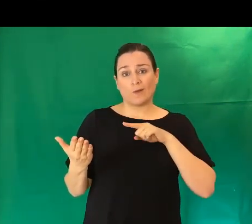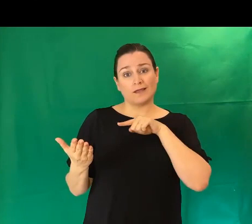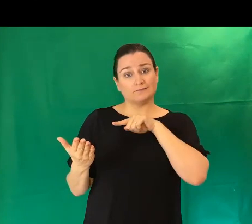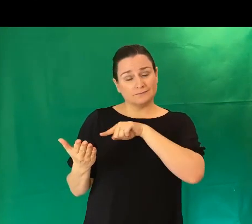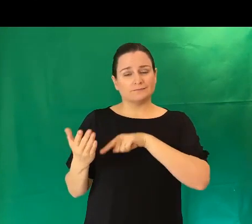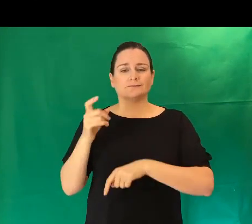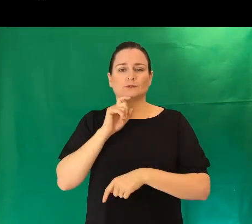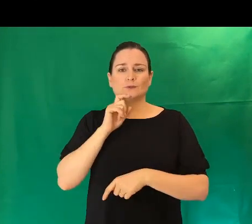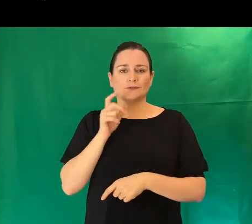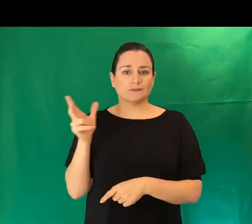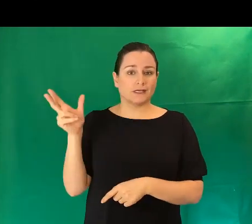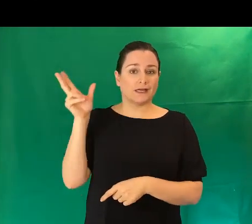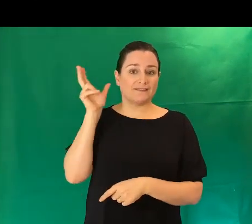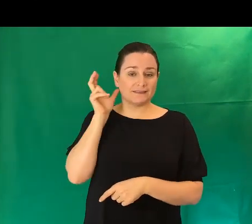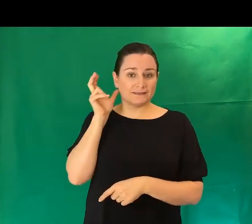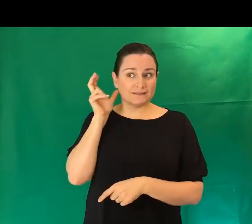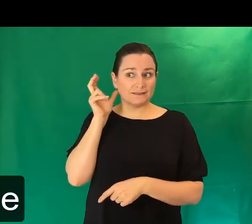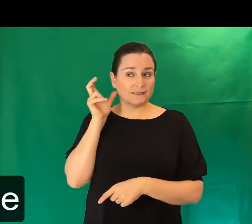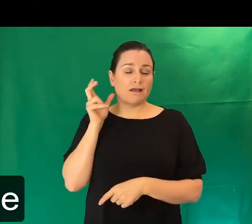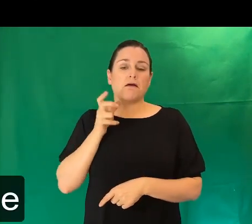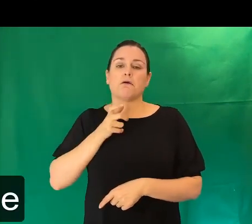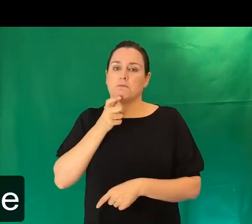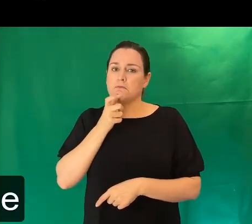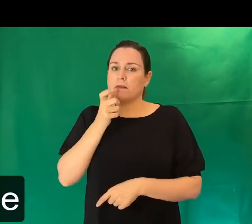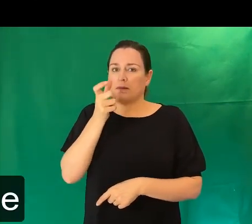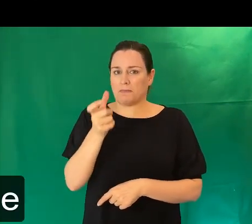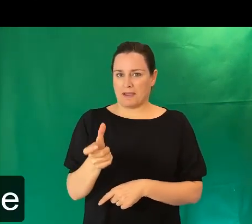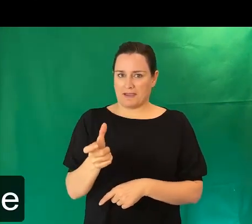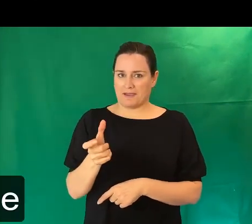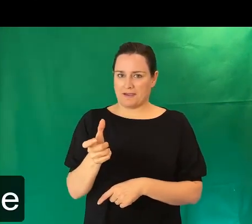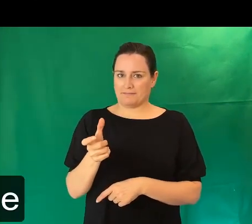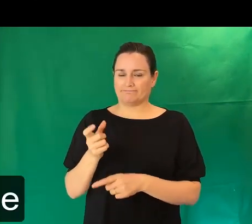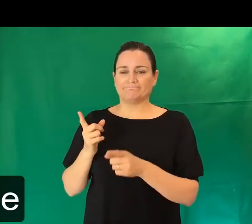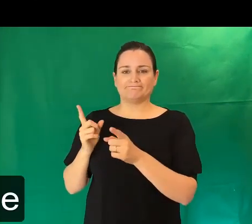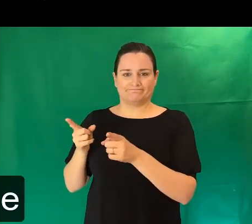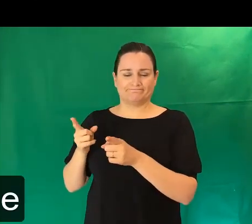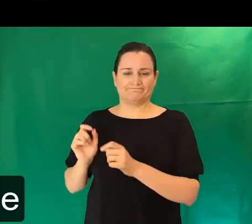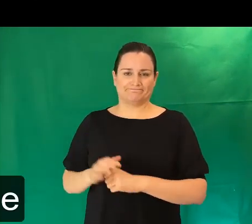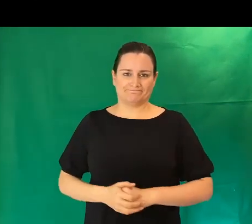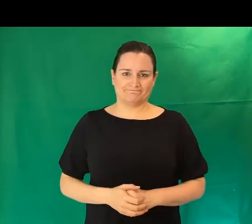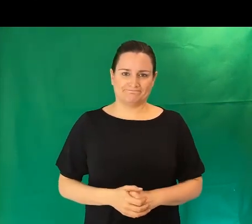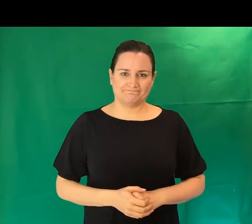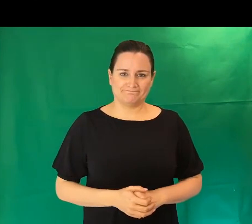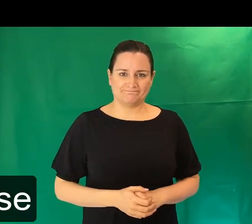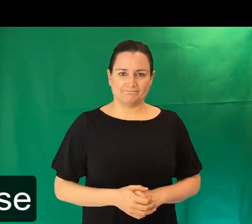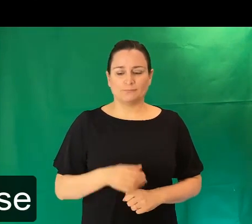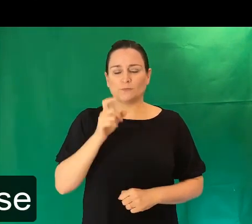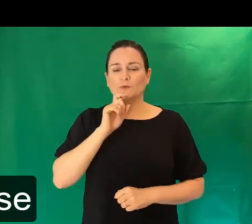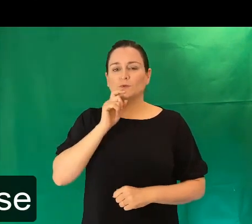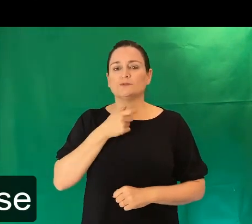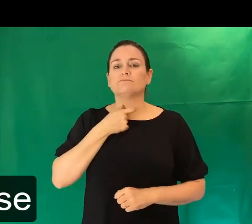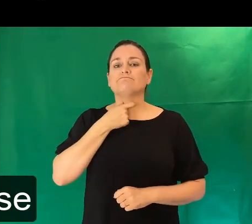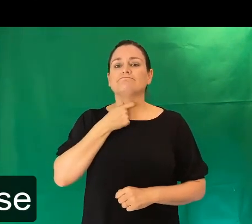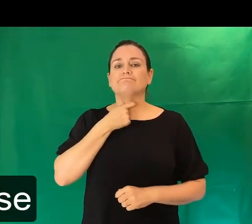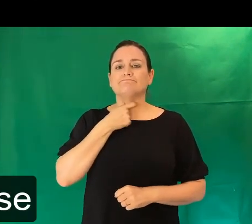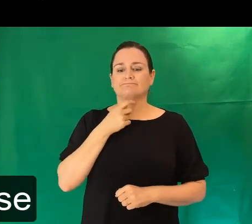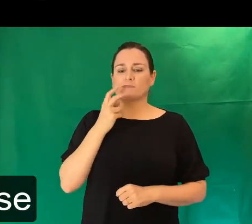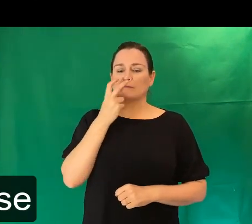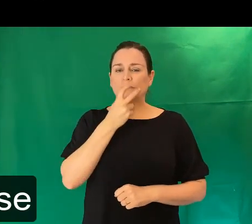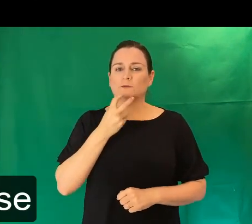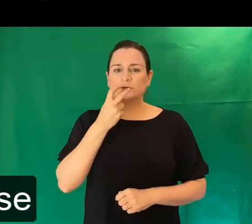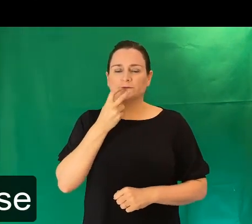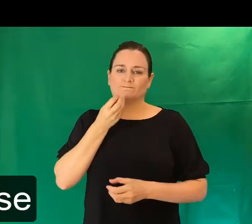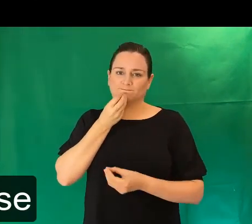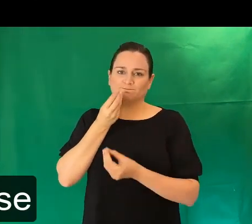in the oral modality. They are heard, and they are articulated by the speech organs.